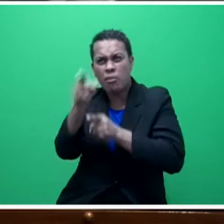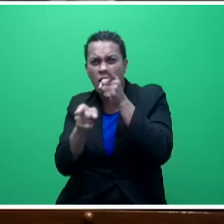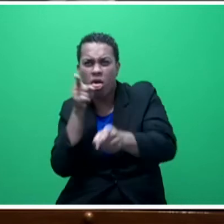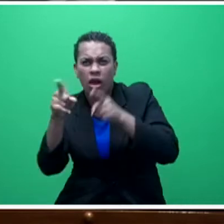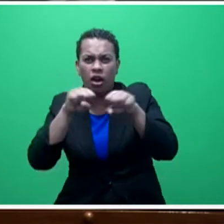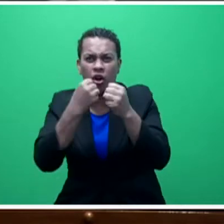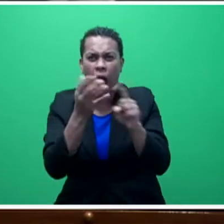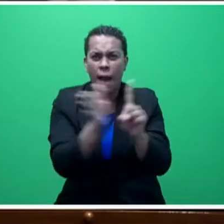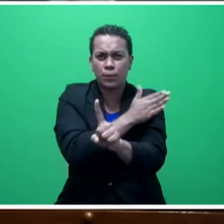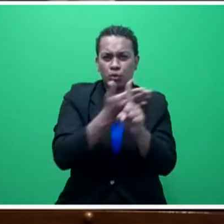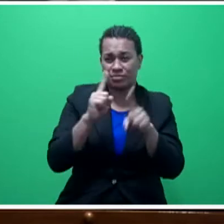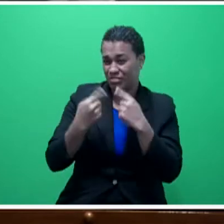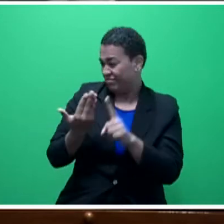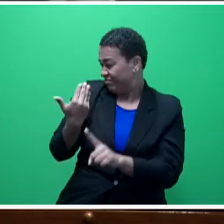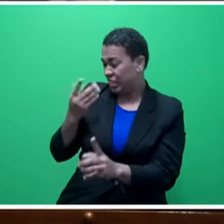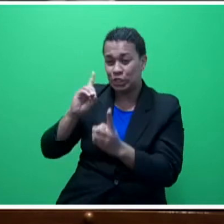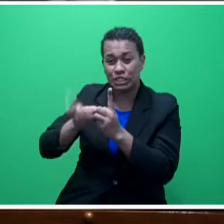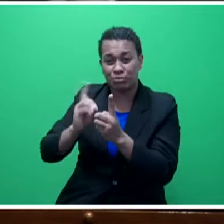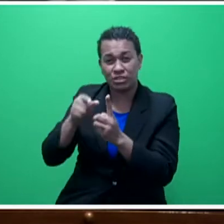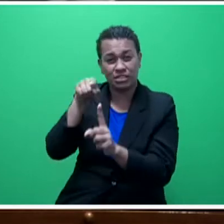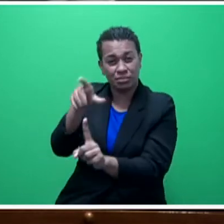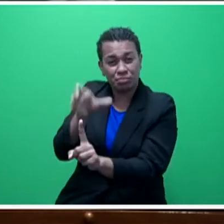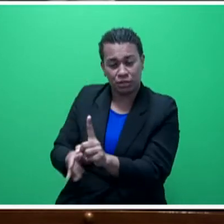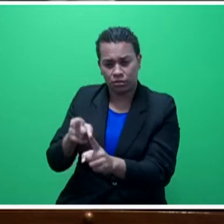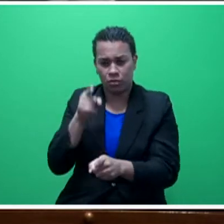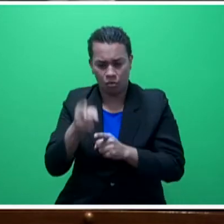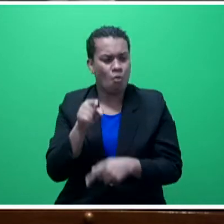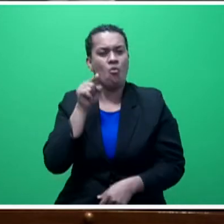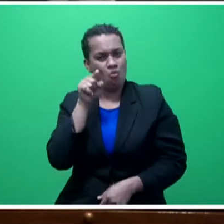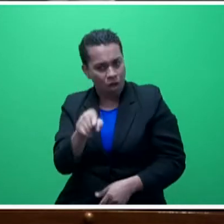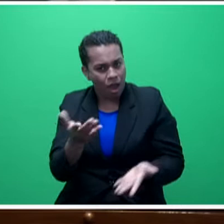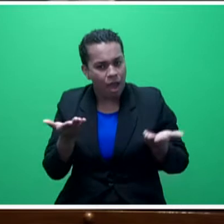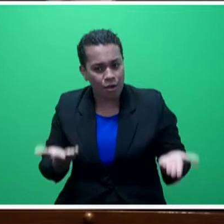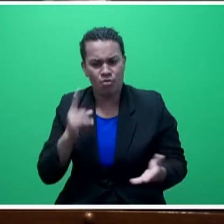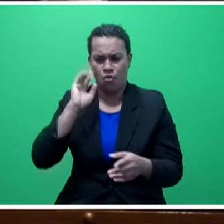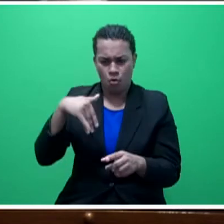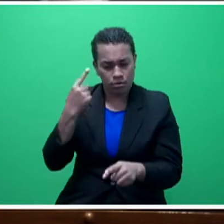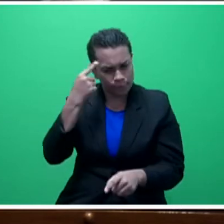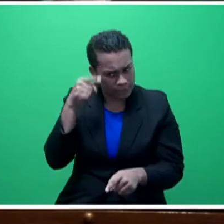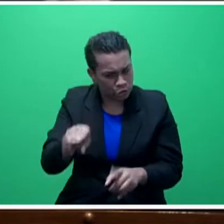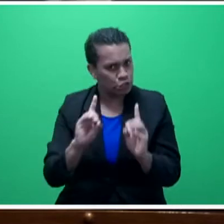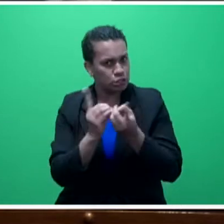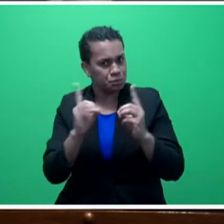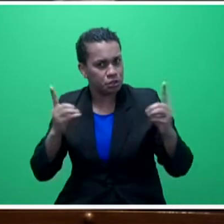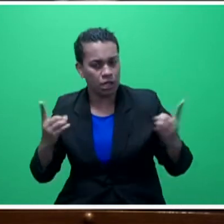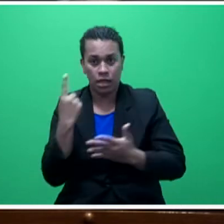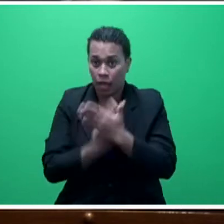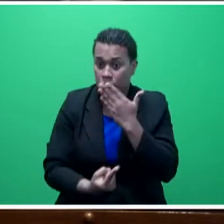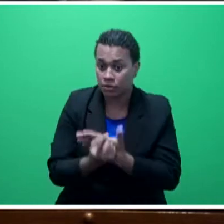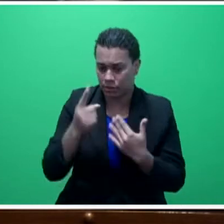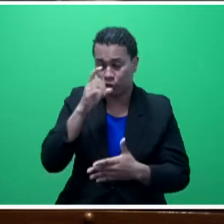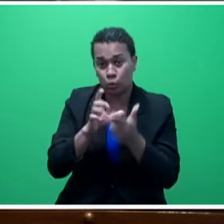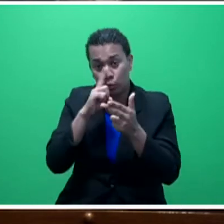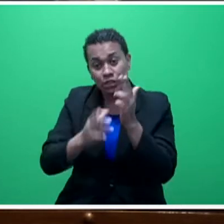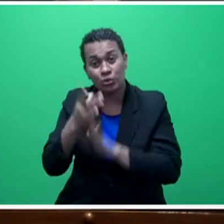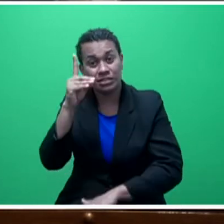to. And that has been an excellent indicator of how discriminatory, derogatory, and despicable the mentality still